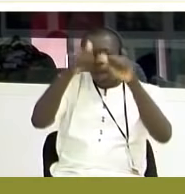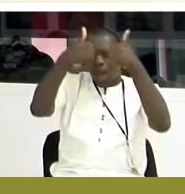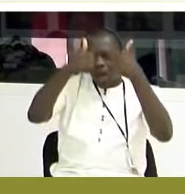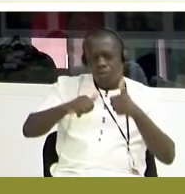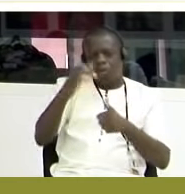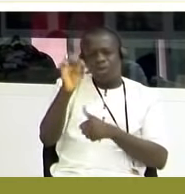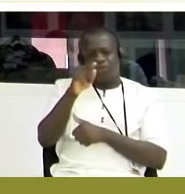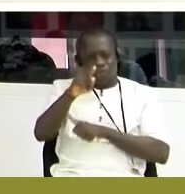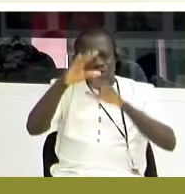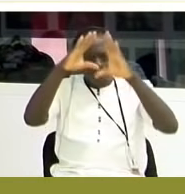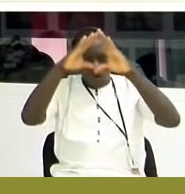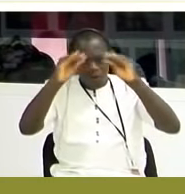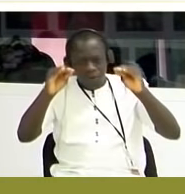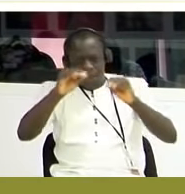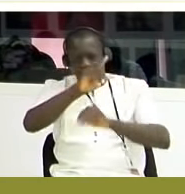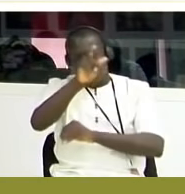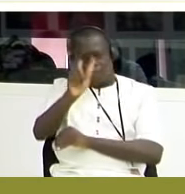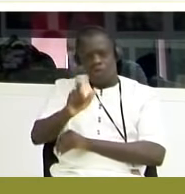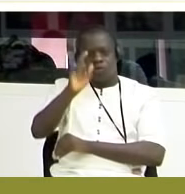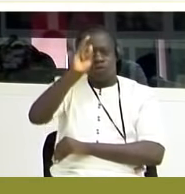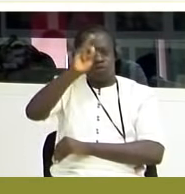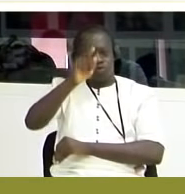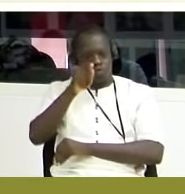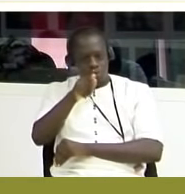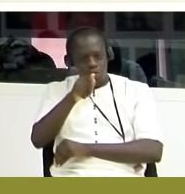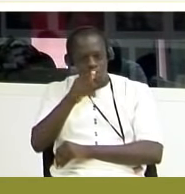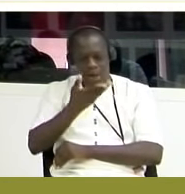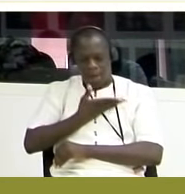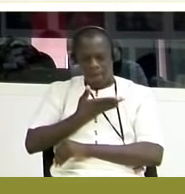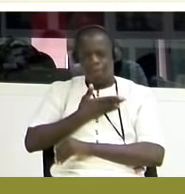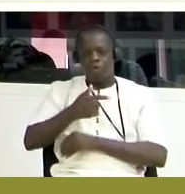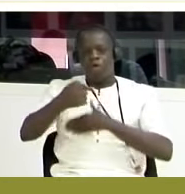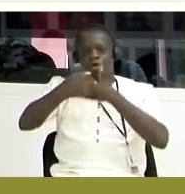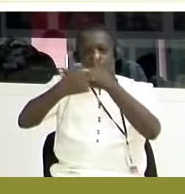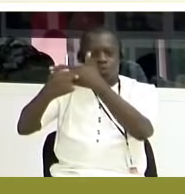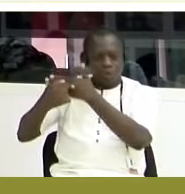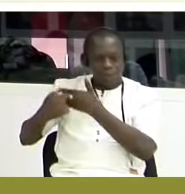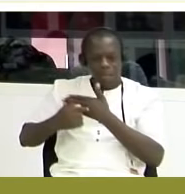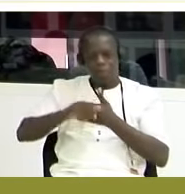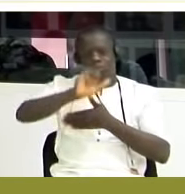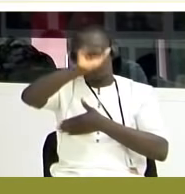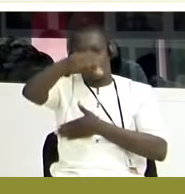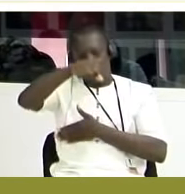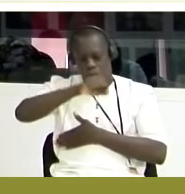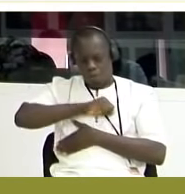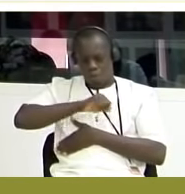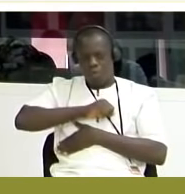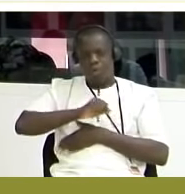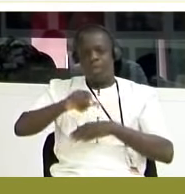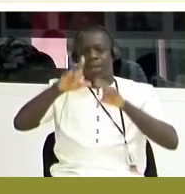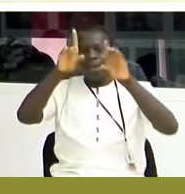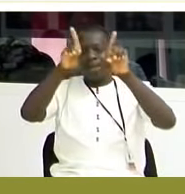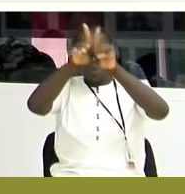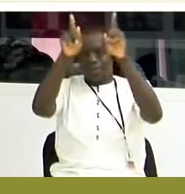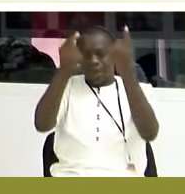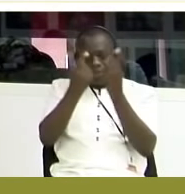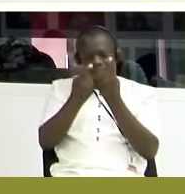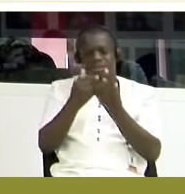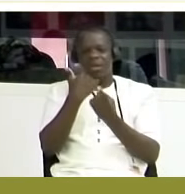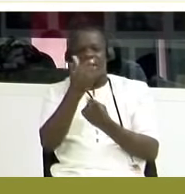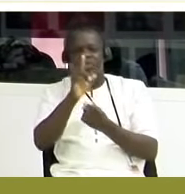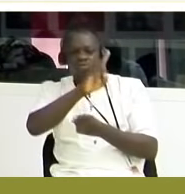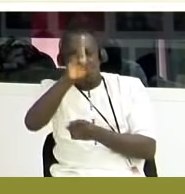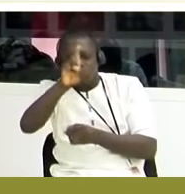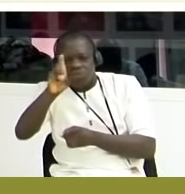officer, you have to contact your unit and see what the situation is, which I